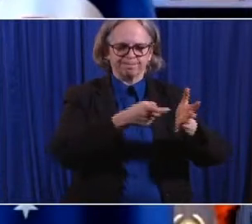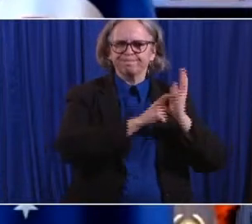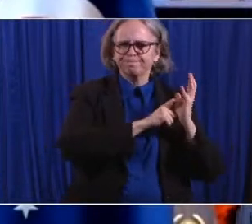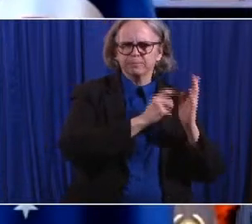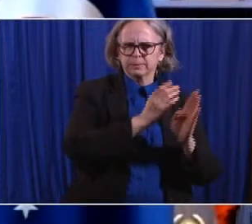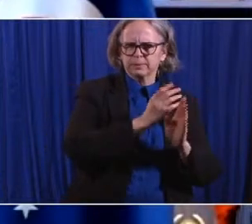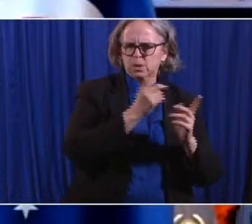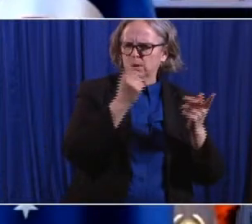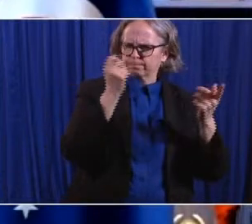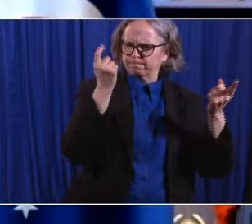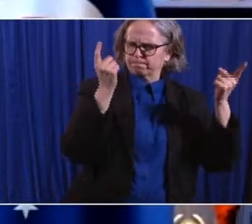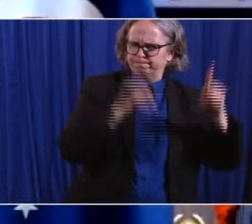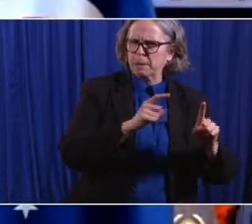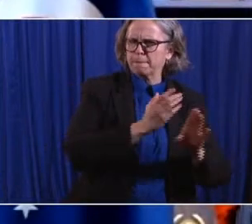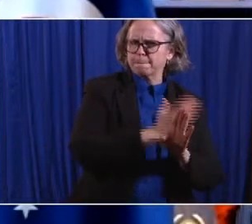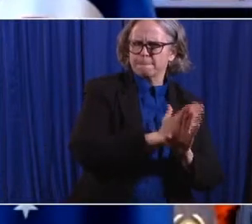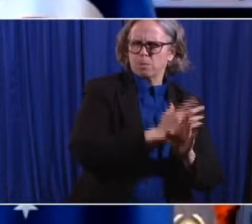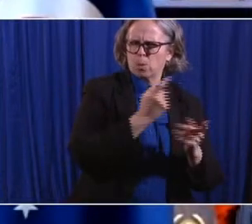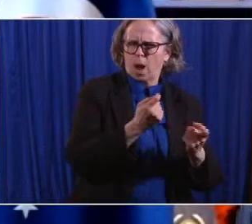with,